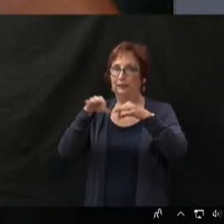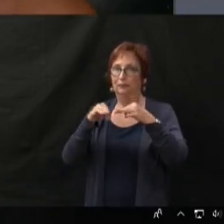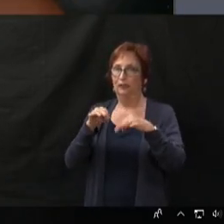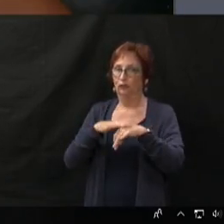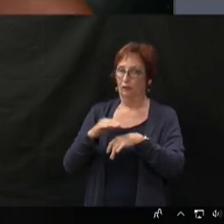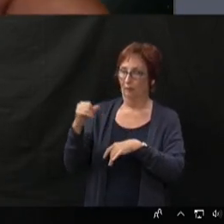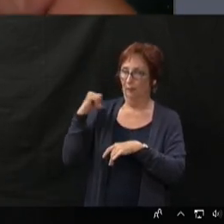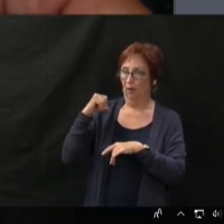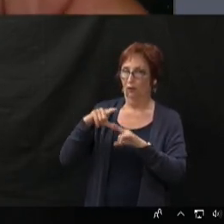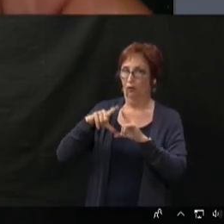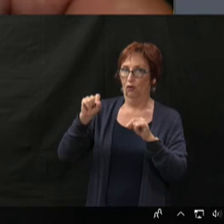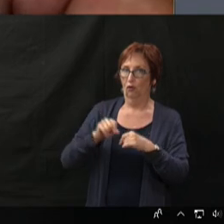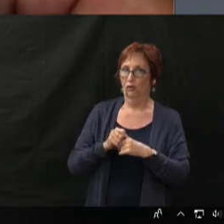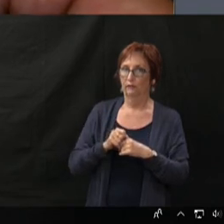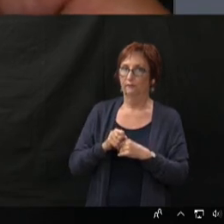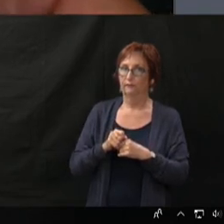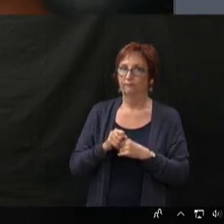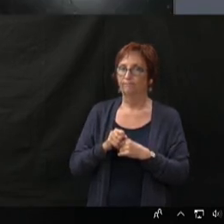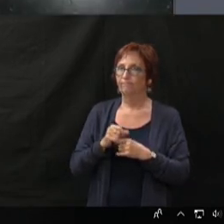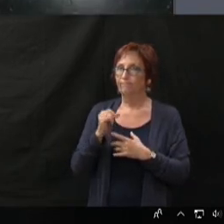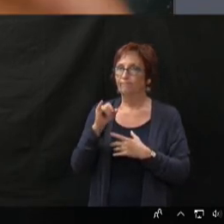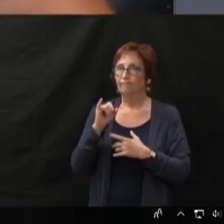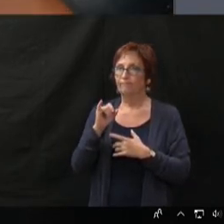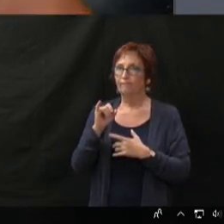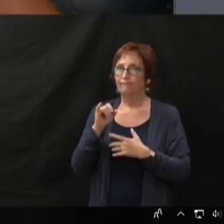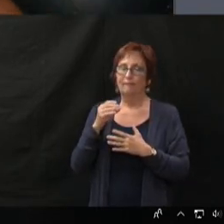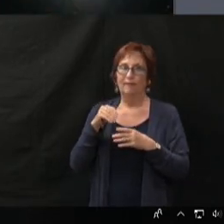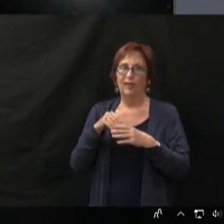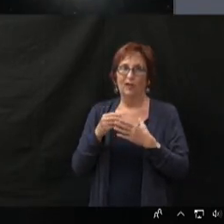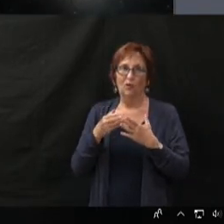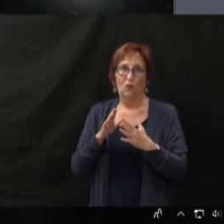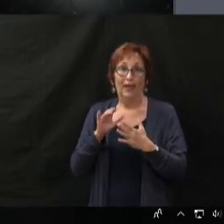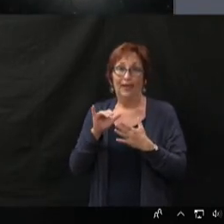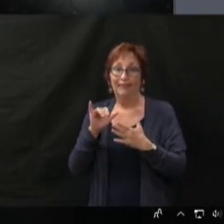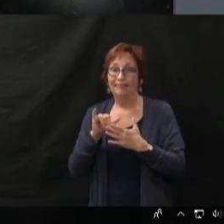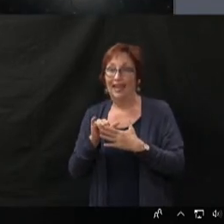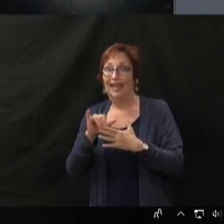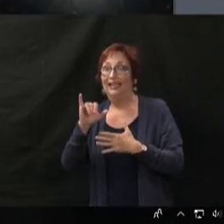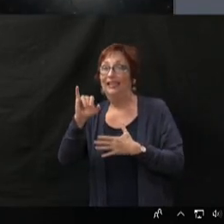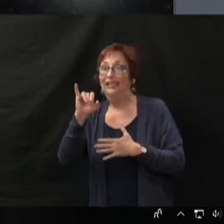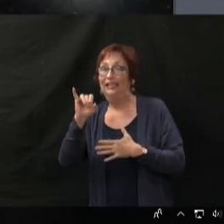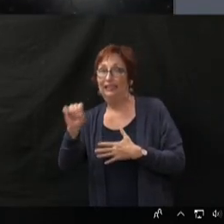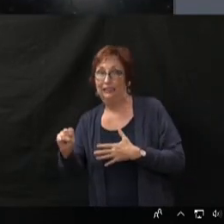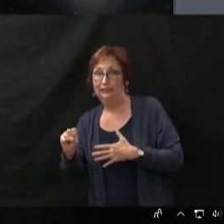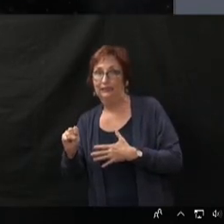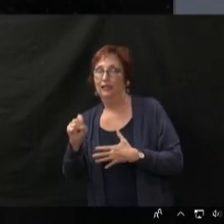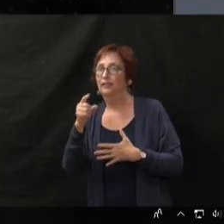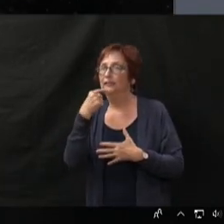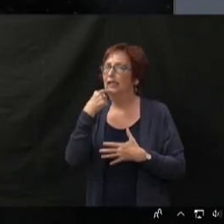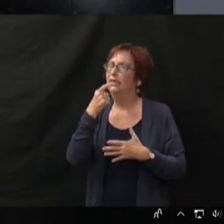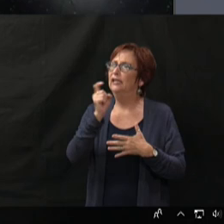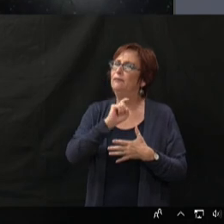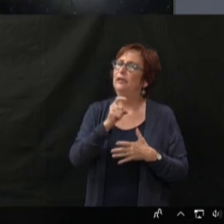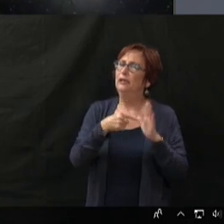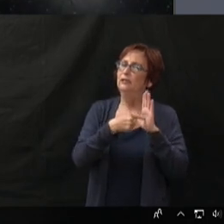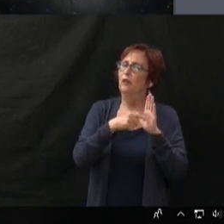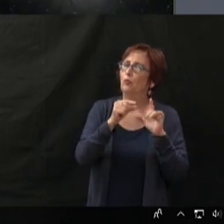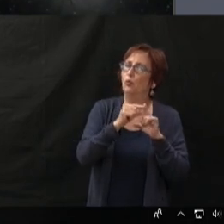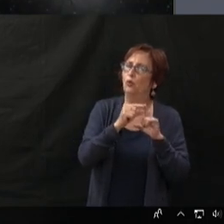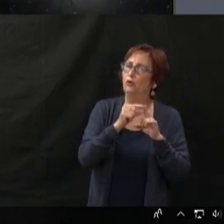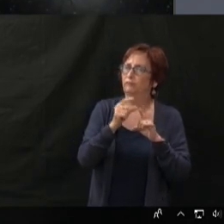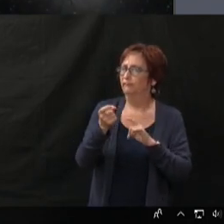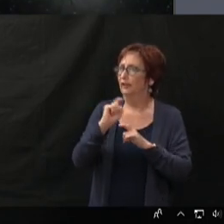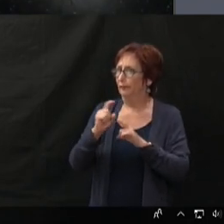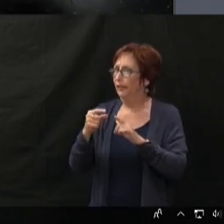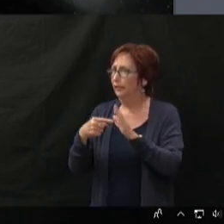look. In a way that is. And then I would say to the class, give me an example word. Give me an example word. Give me an